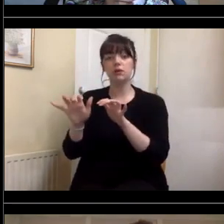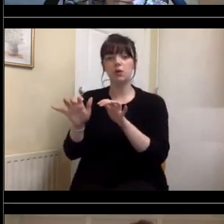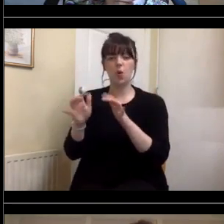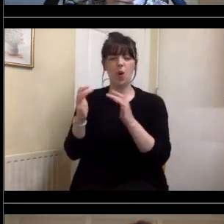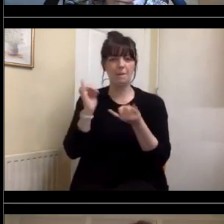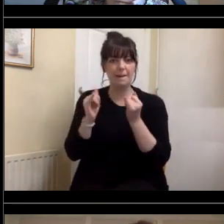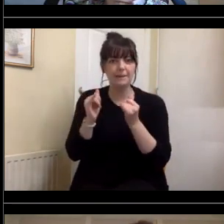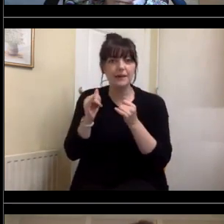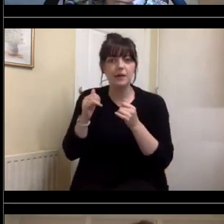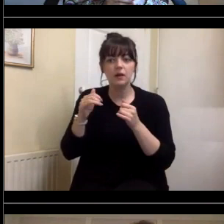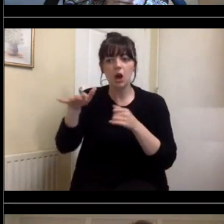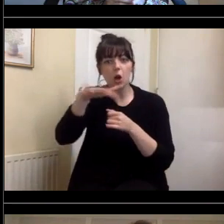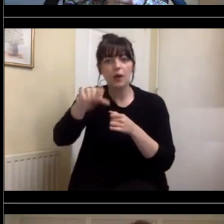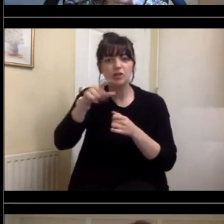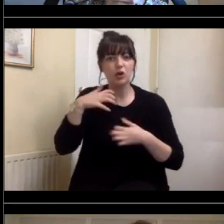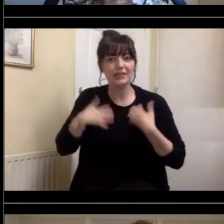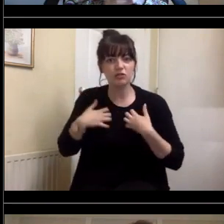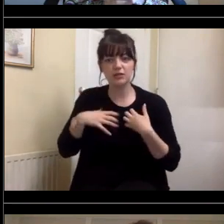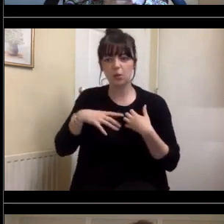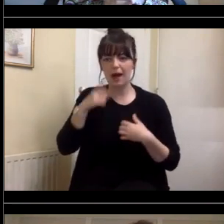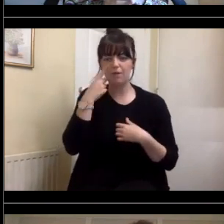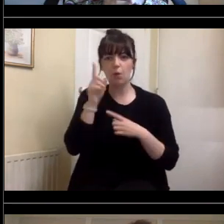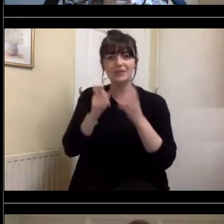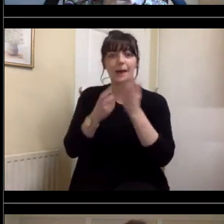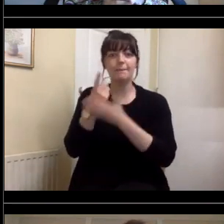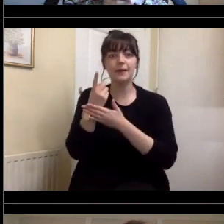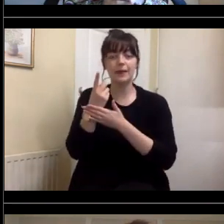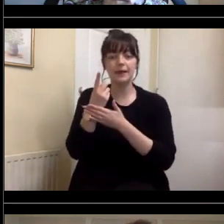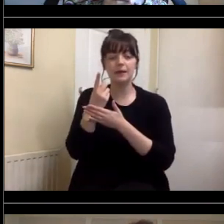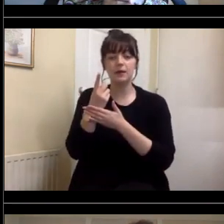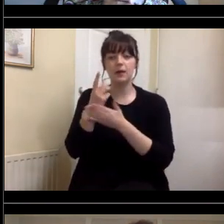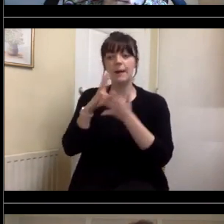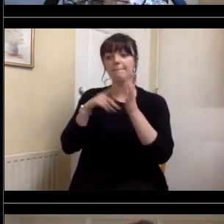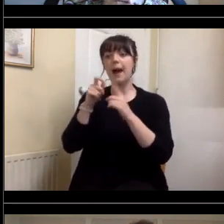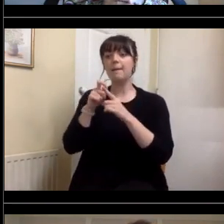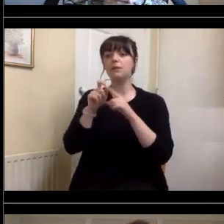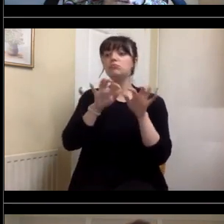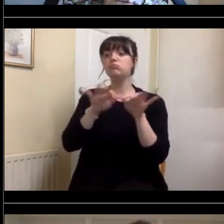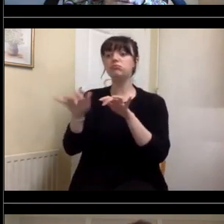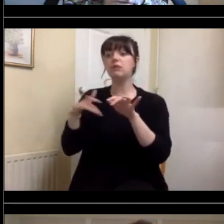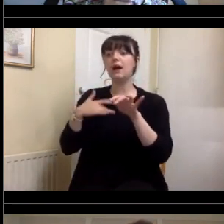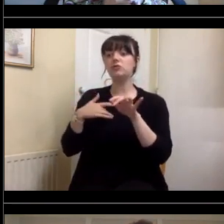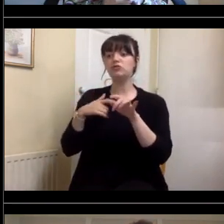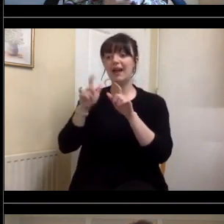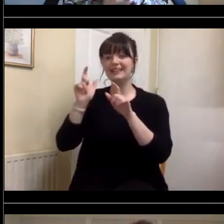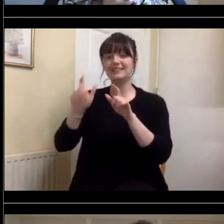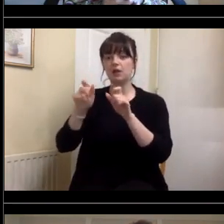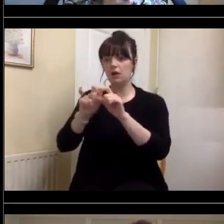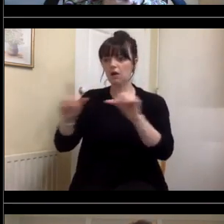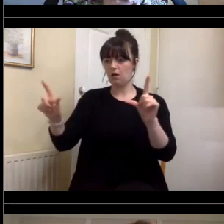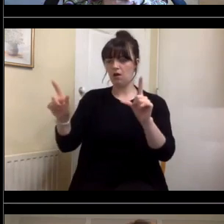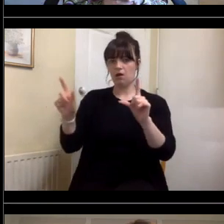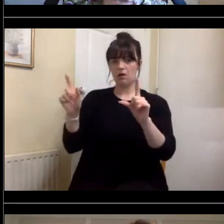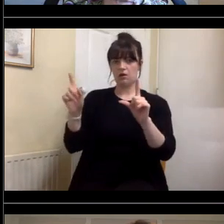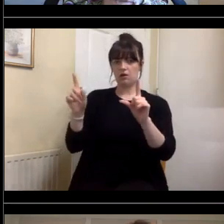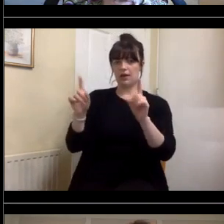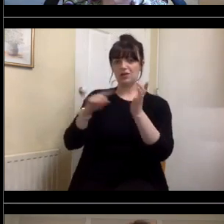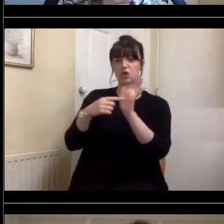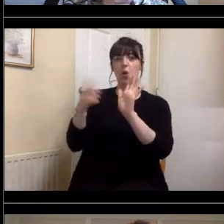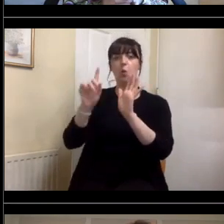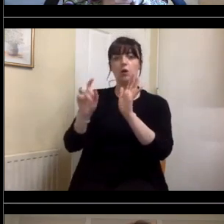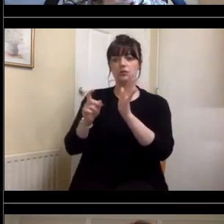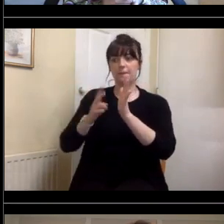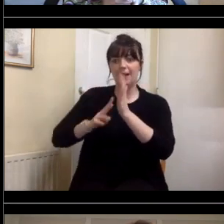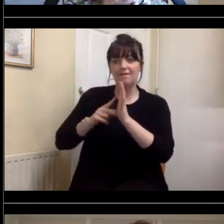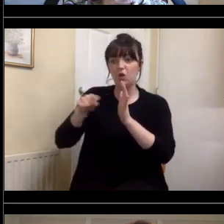interested in, and it will take you to that location and show you exactly what is proposed in that area.